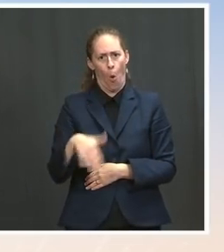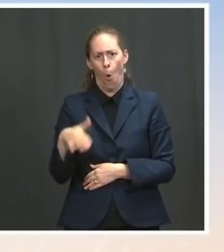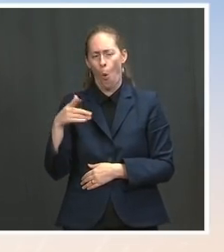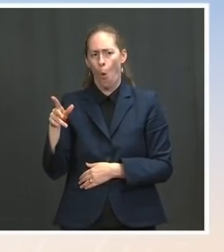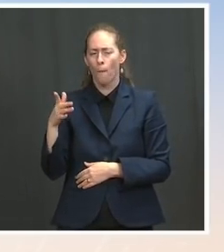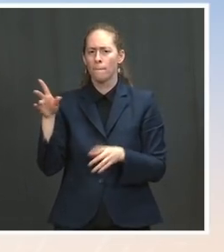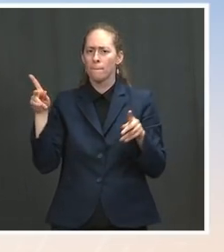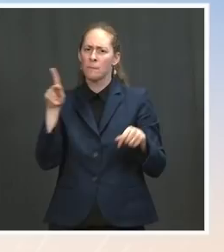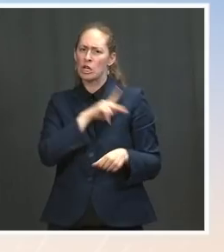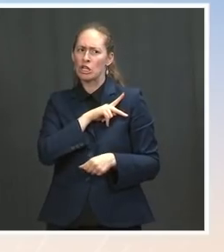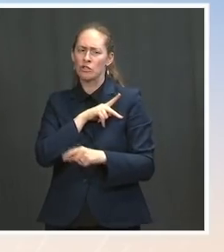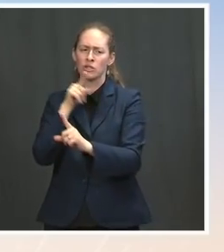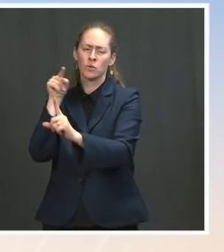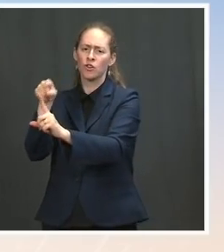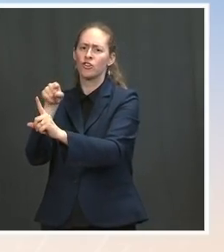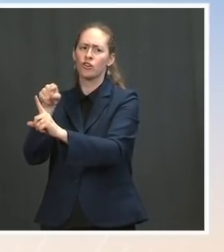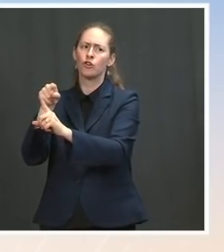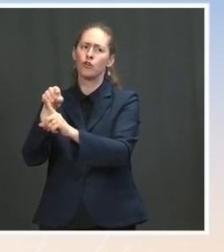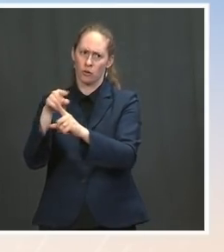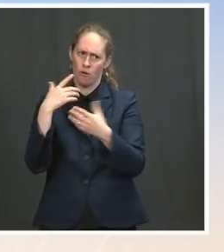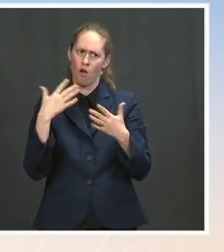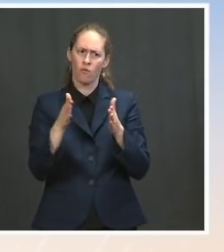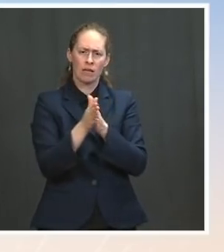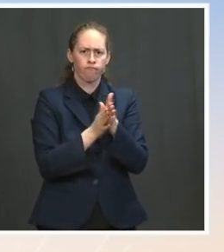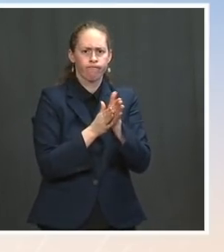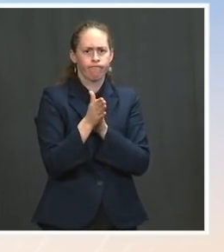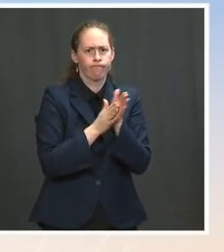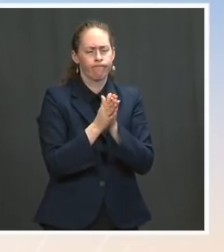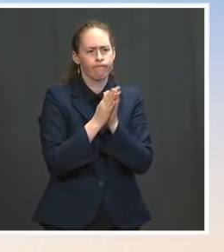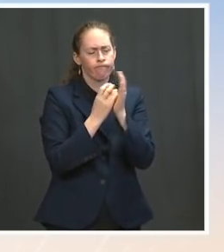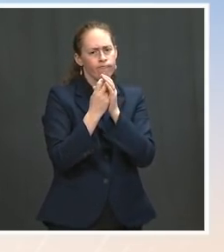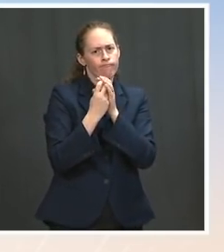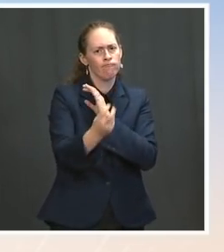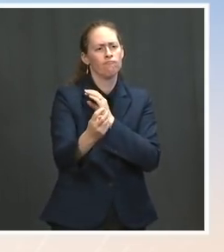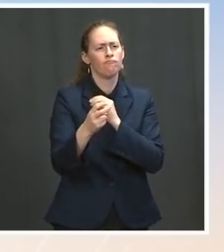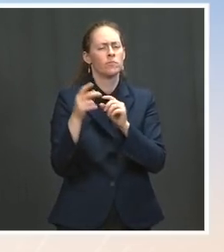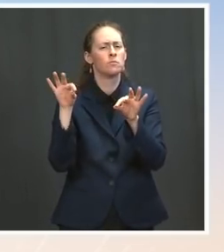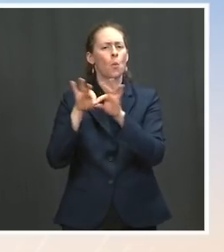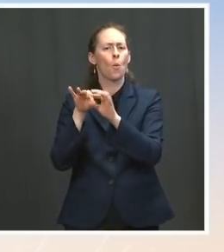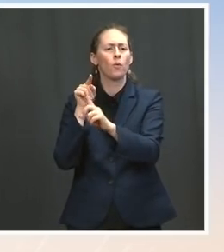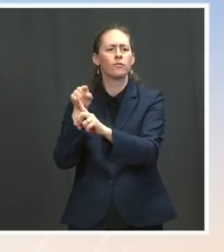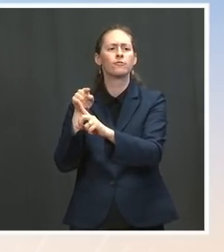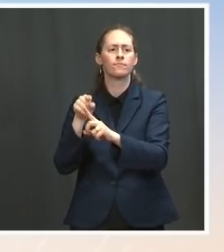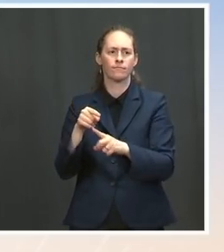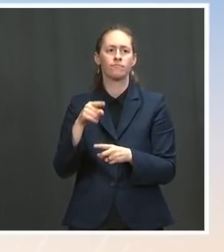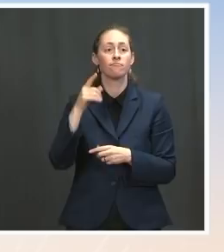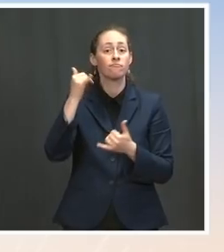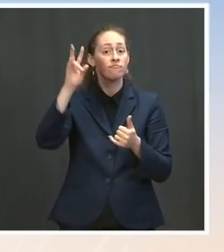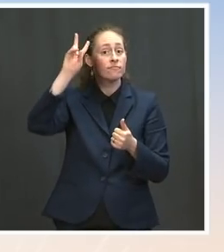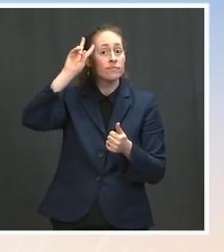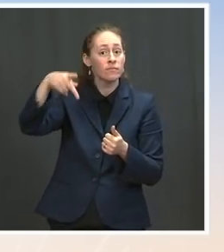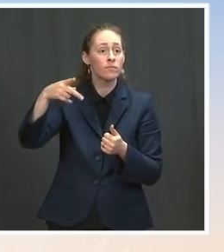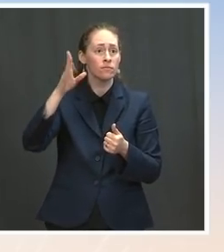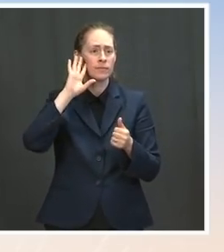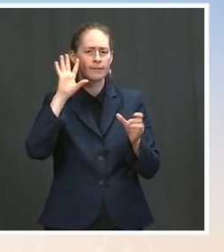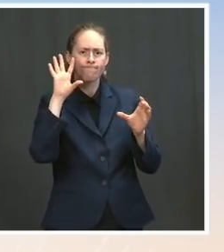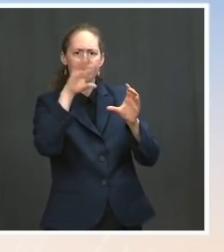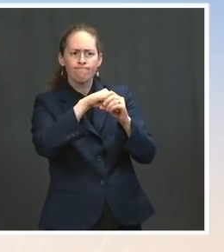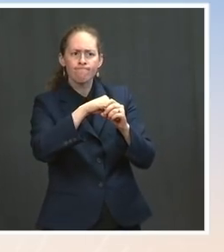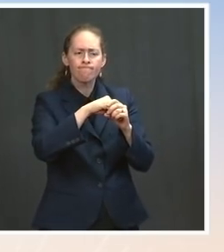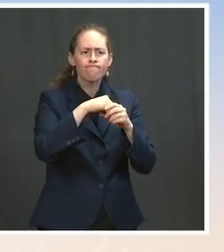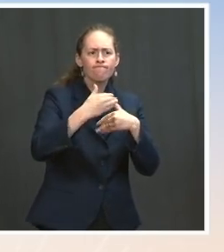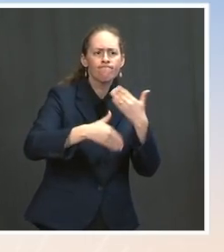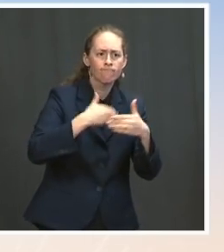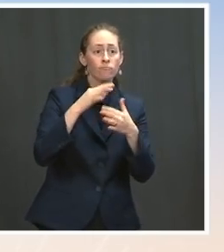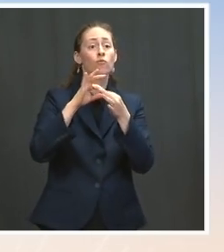statement yesterday, she expects in the weeks ahead to engage not just with the American people, but with voting rights organizations,